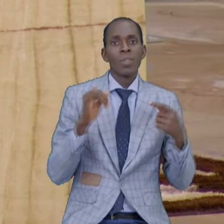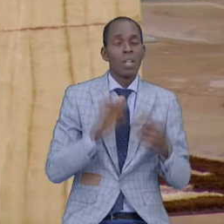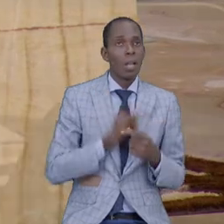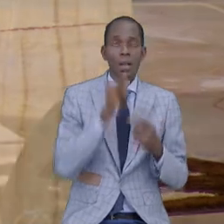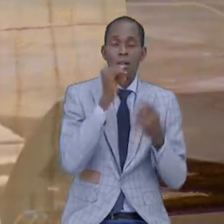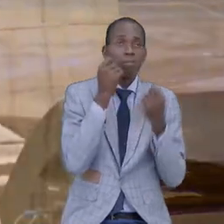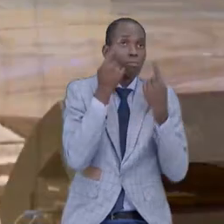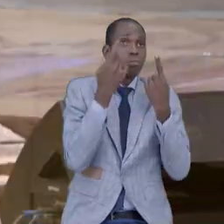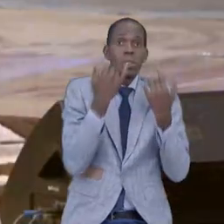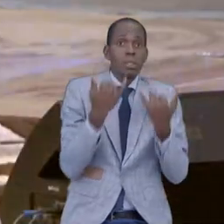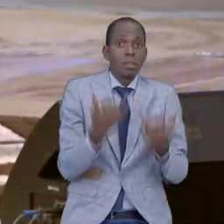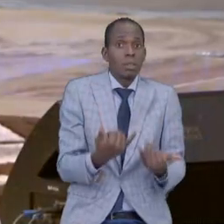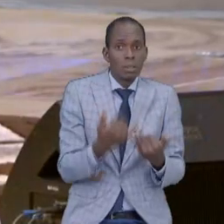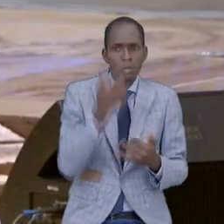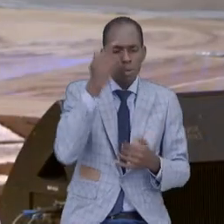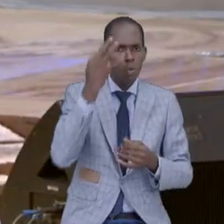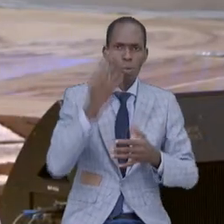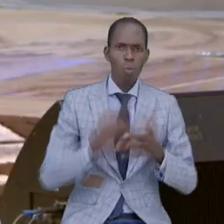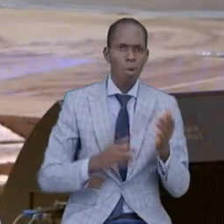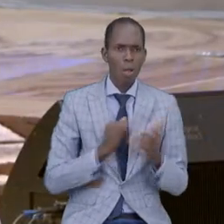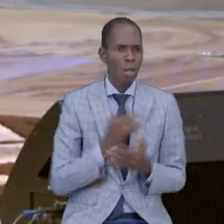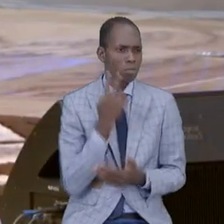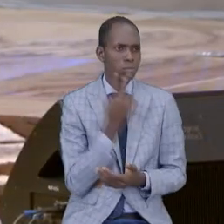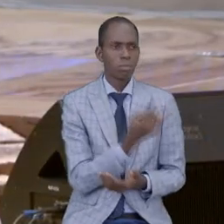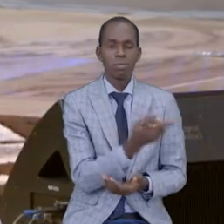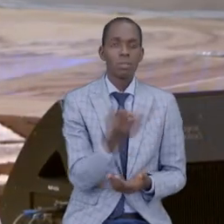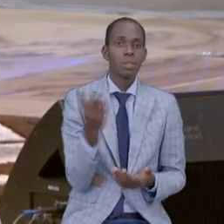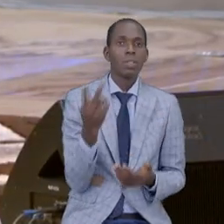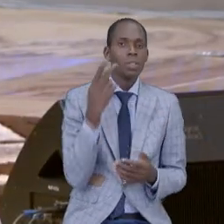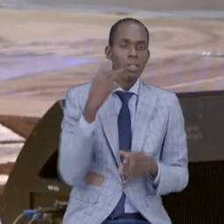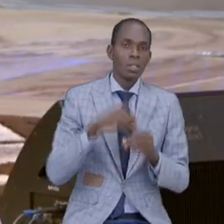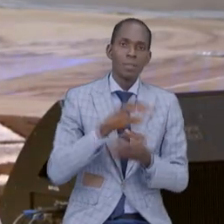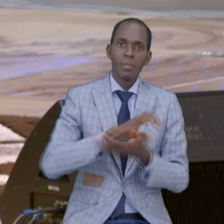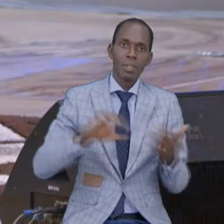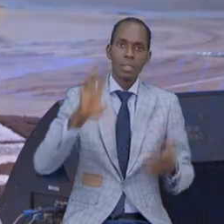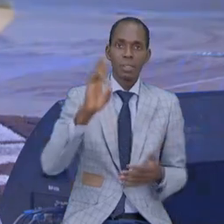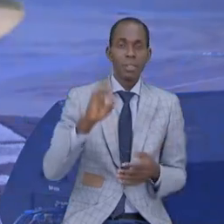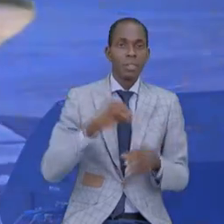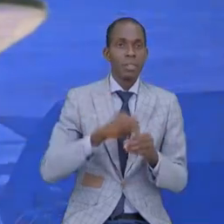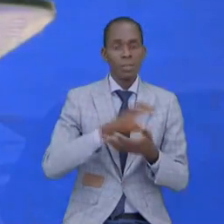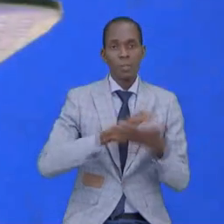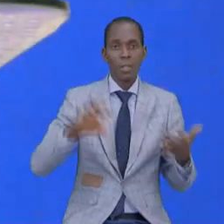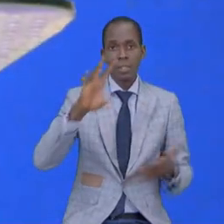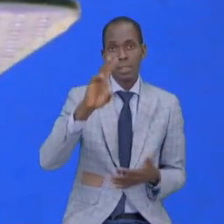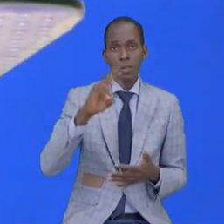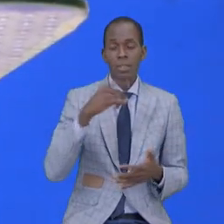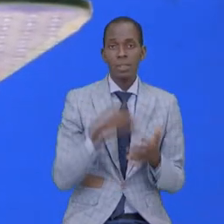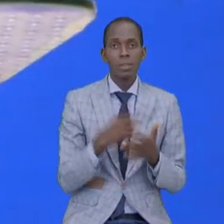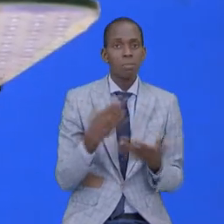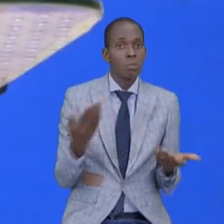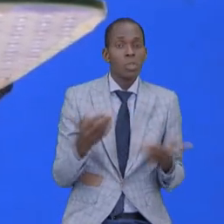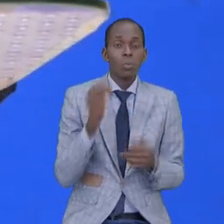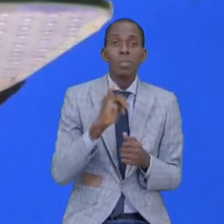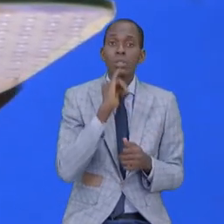now because of what I see. Look at verse 7. It says in verse 7, which is not